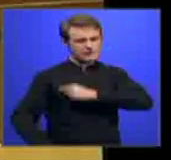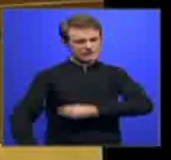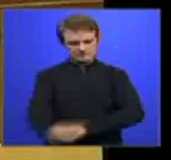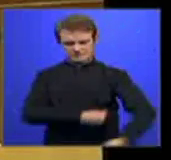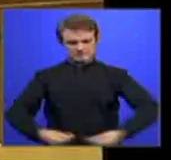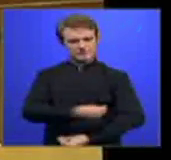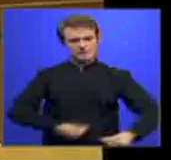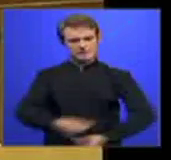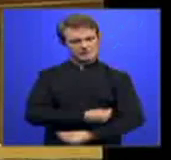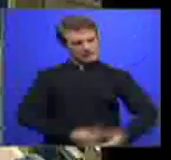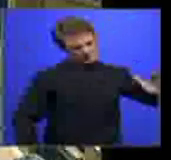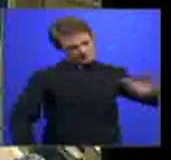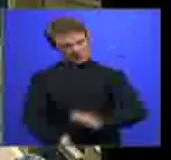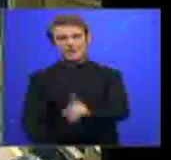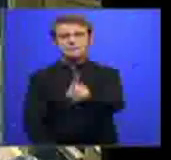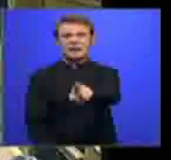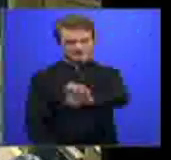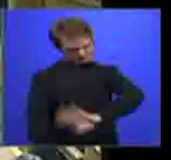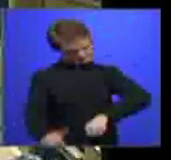the infrastructure program.